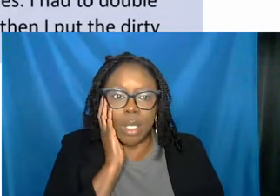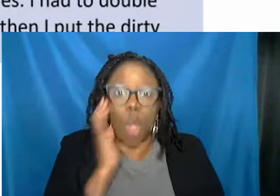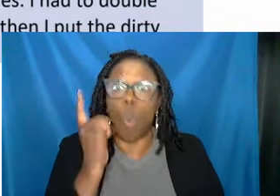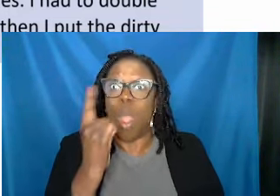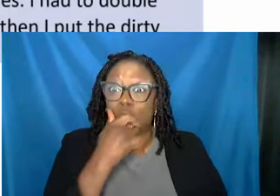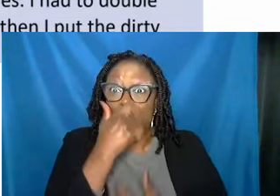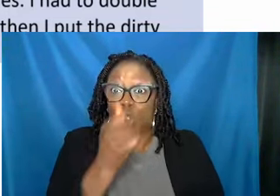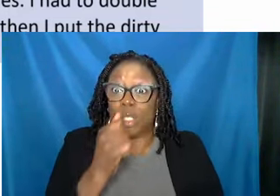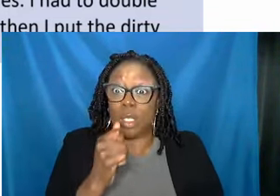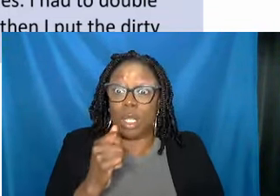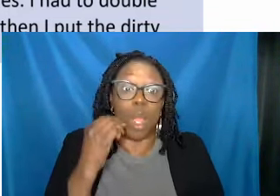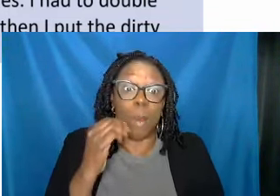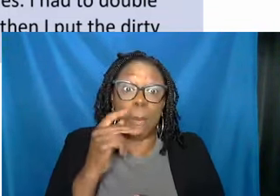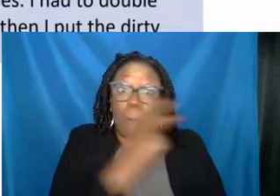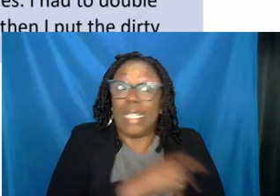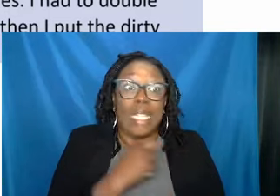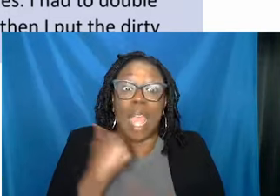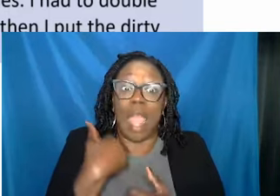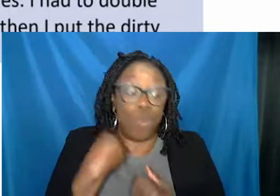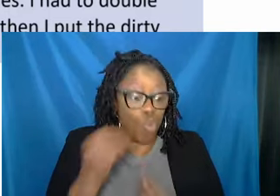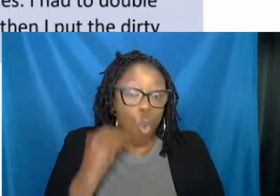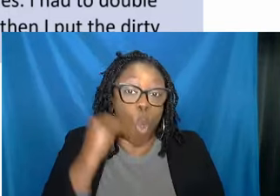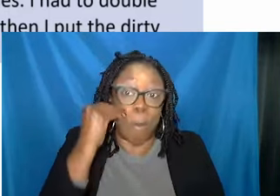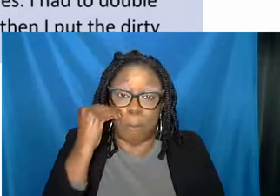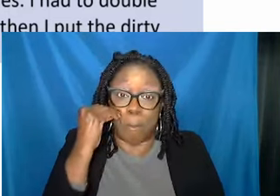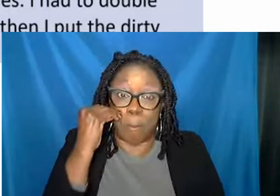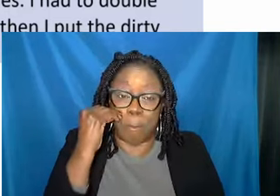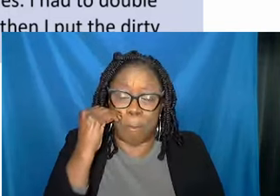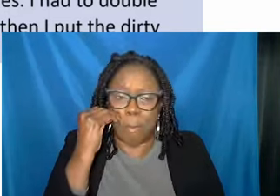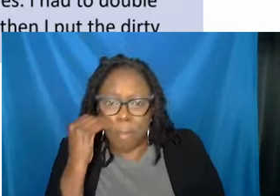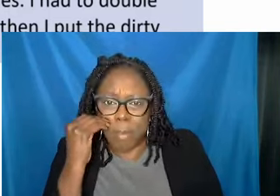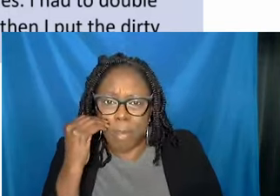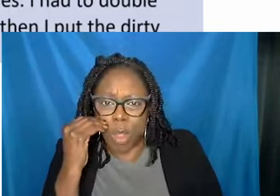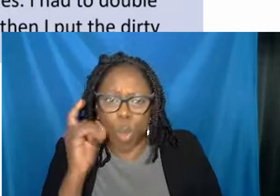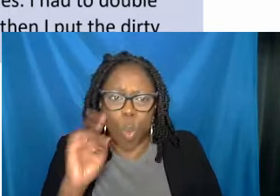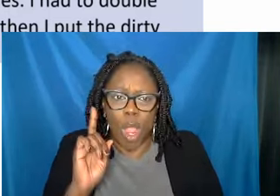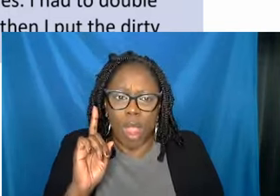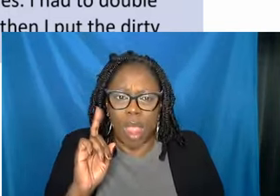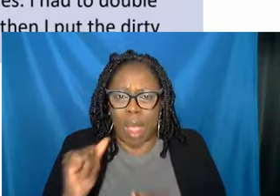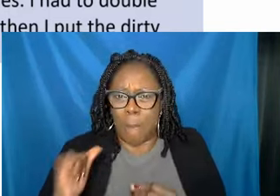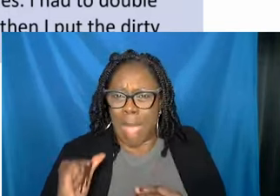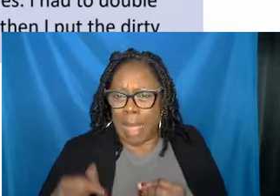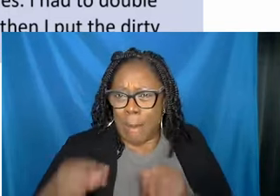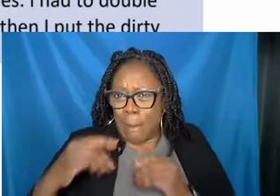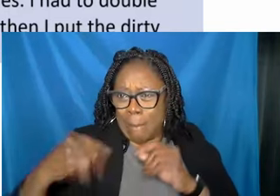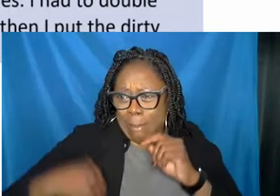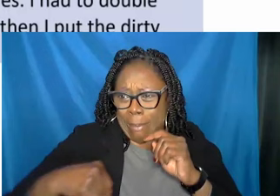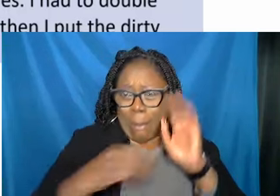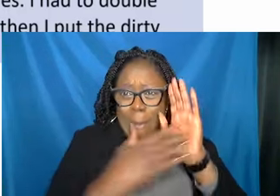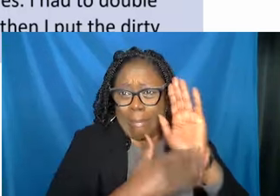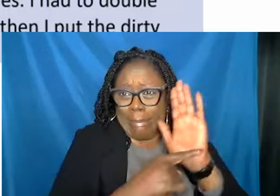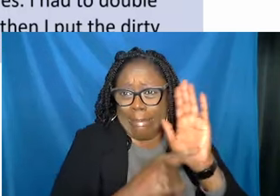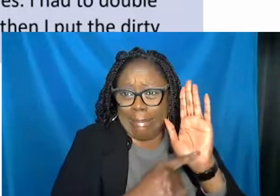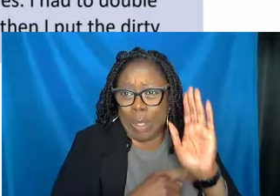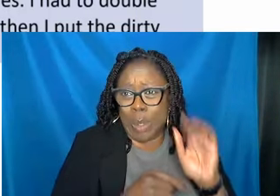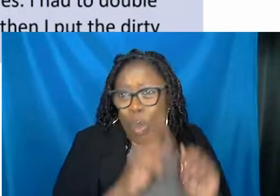was houseless. And because of where his wound was located on his lower back bottom, she could not change